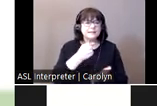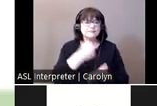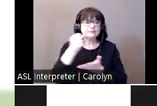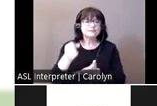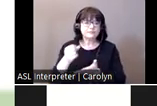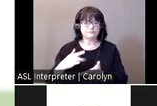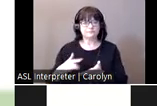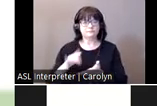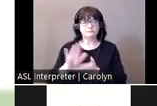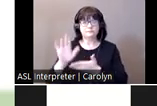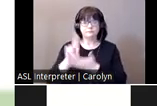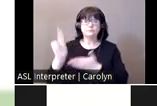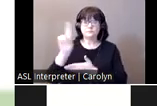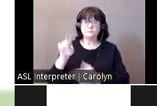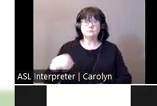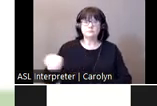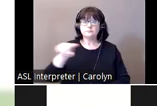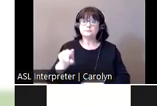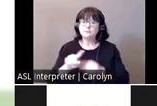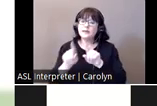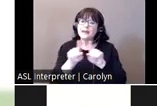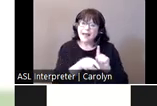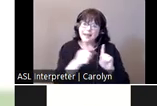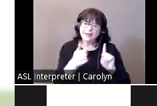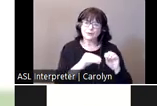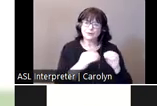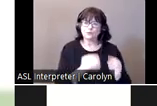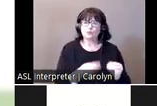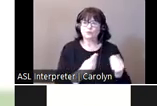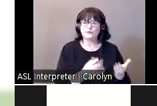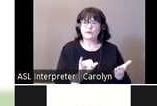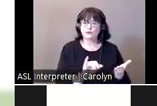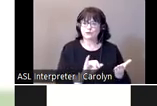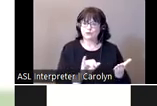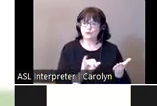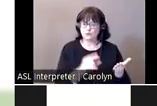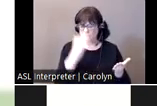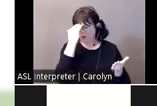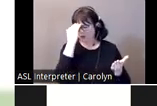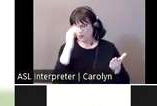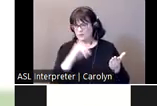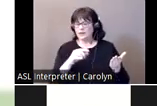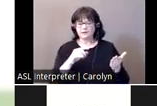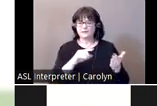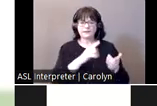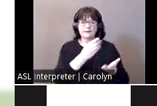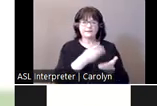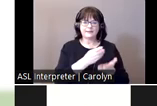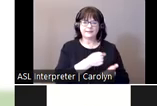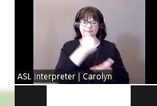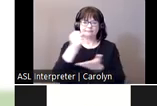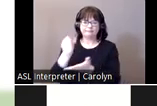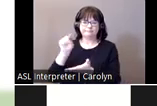reality that many other organizations also deliver micro-credentials. And we'll address that a little bit more shortly as